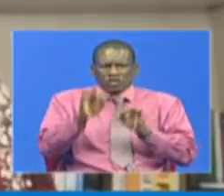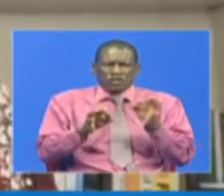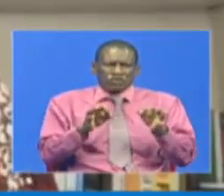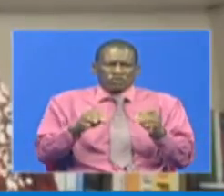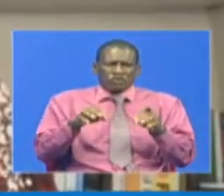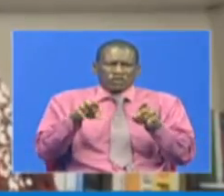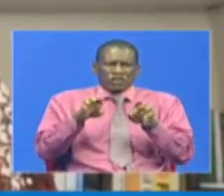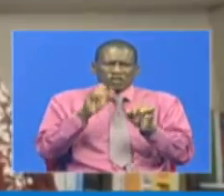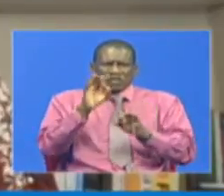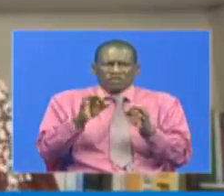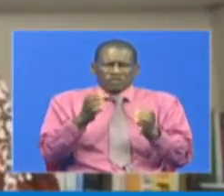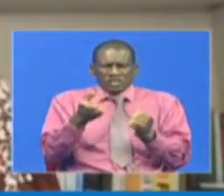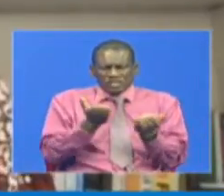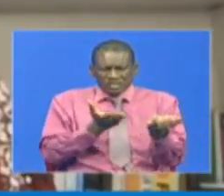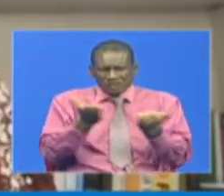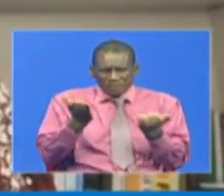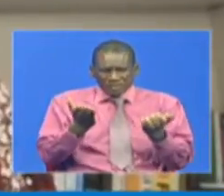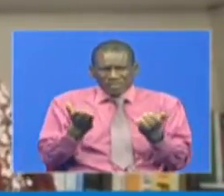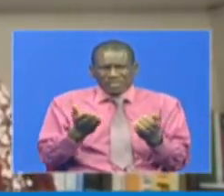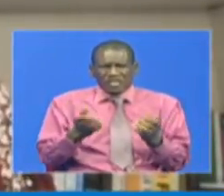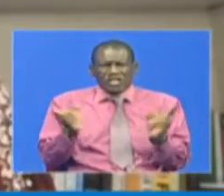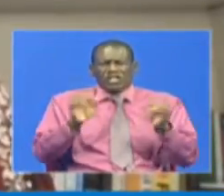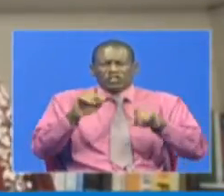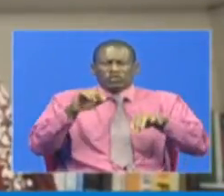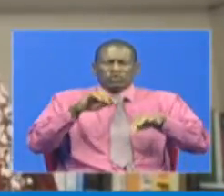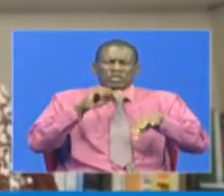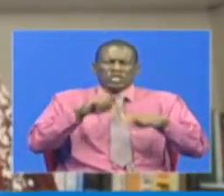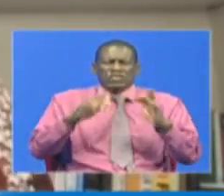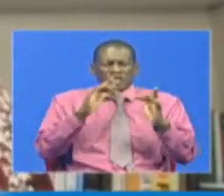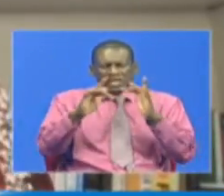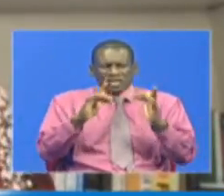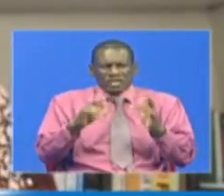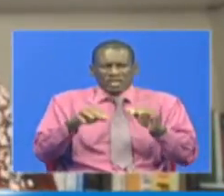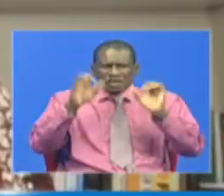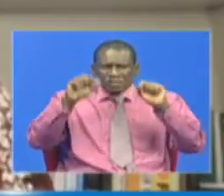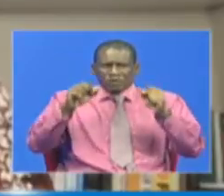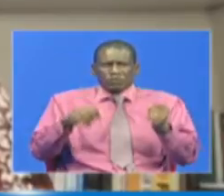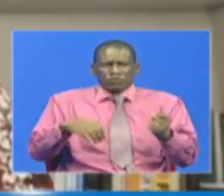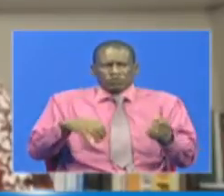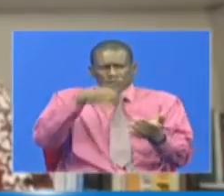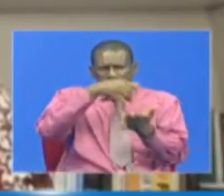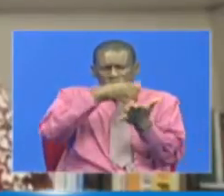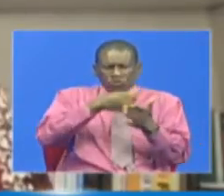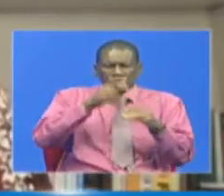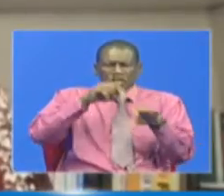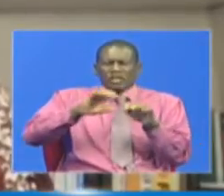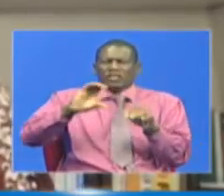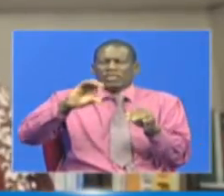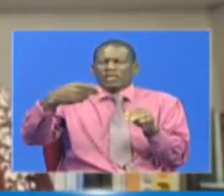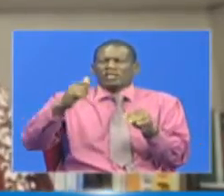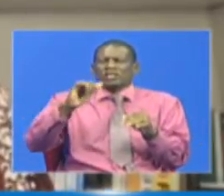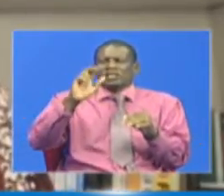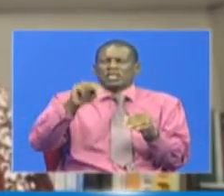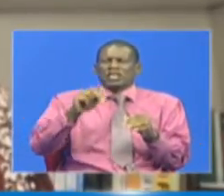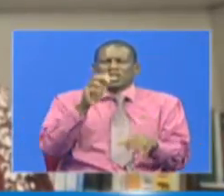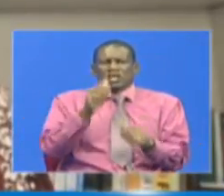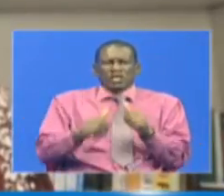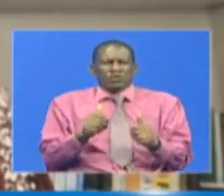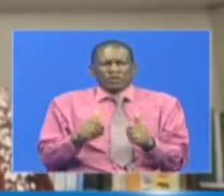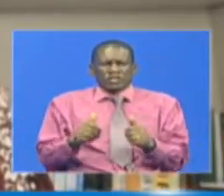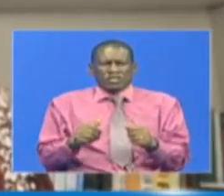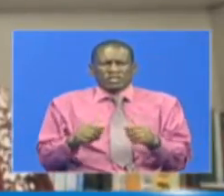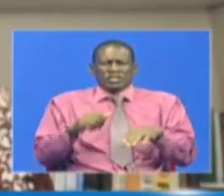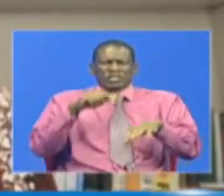even if a business isn't online itself, it can be part of a chain that is part of an